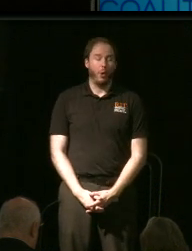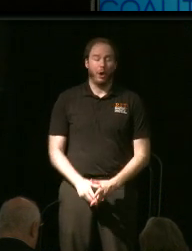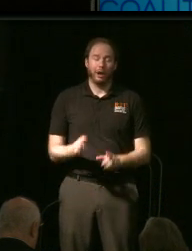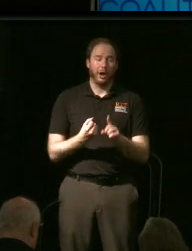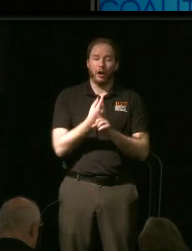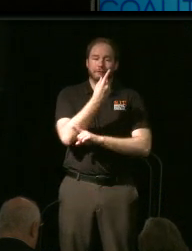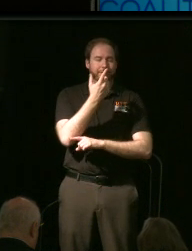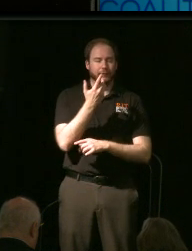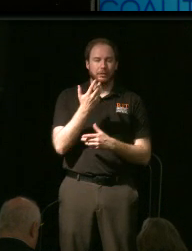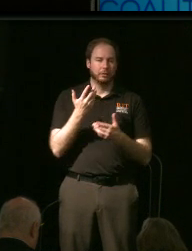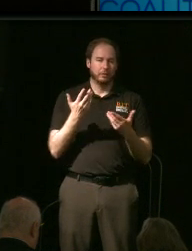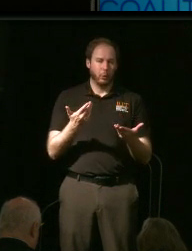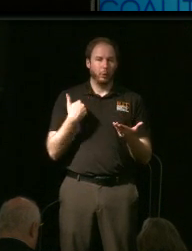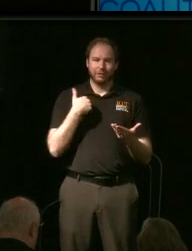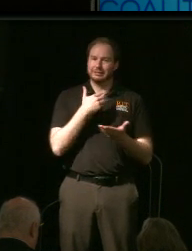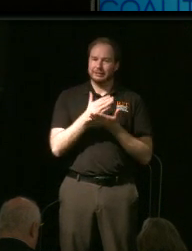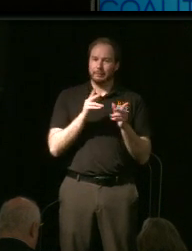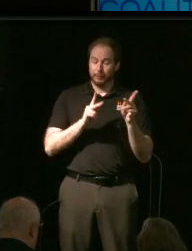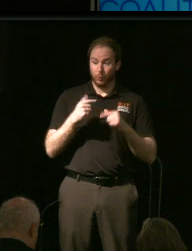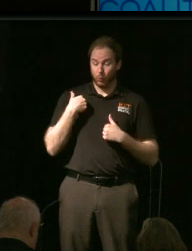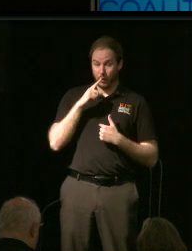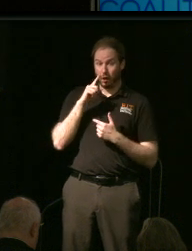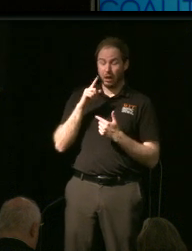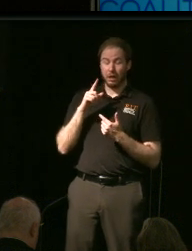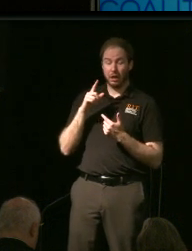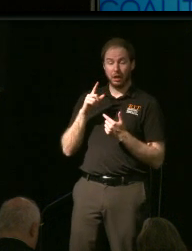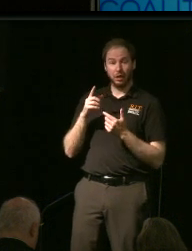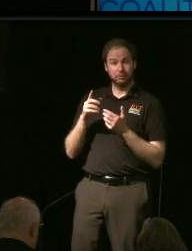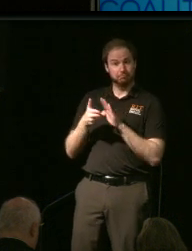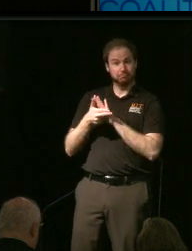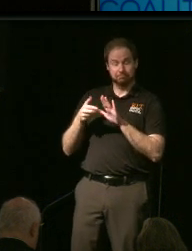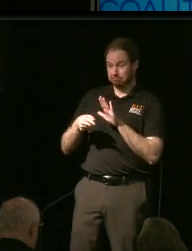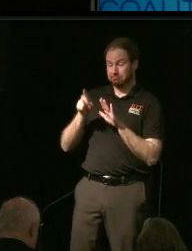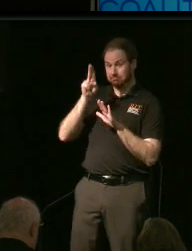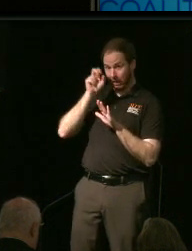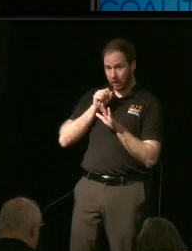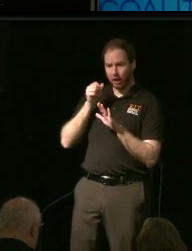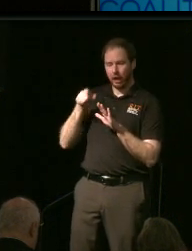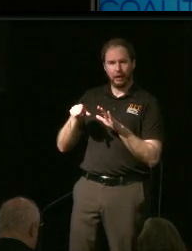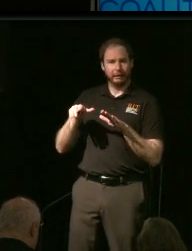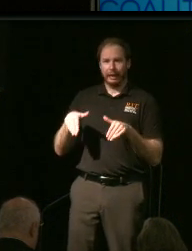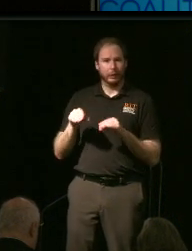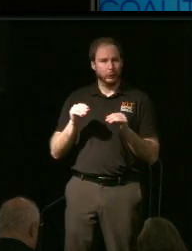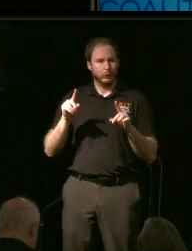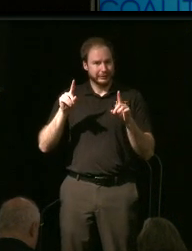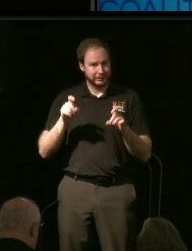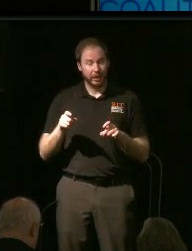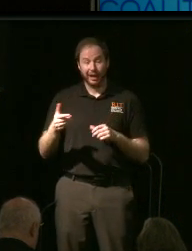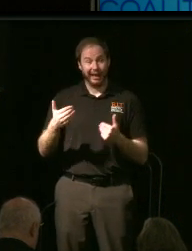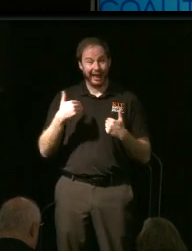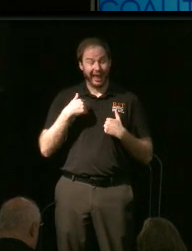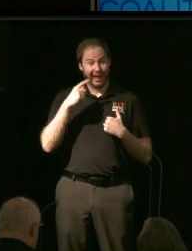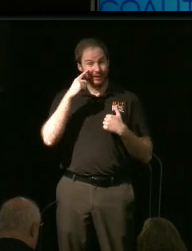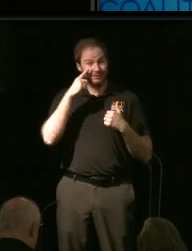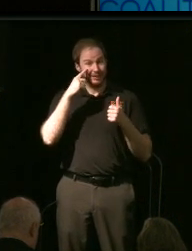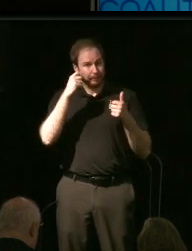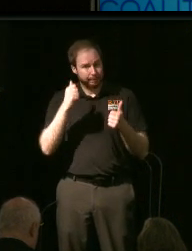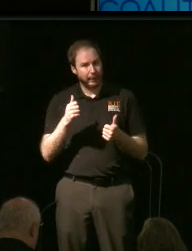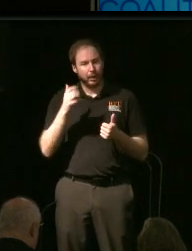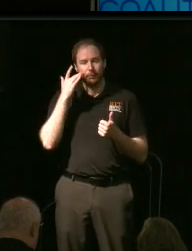And we certainly see people who are thought to have Usher syndrome who actually have never been tested, and they have vision impairment because they were